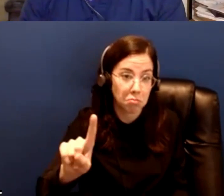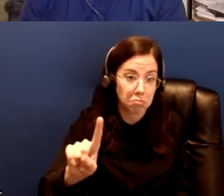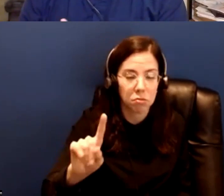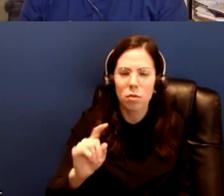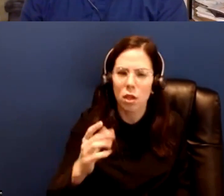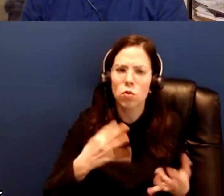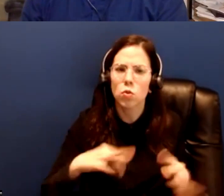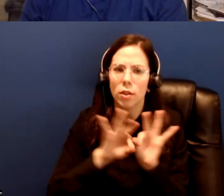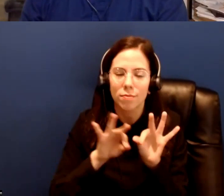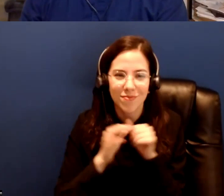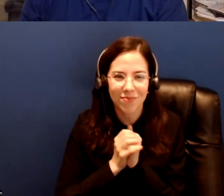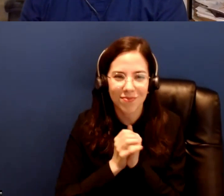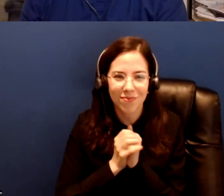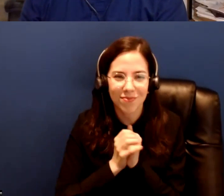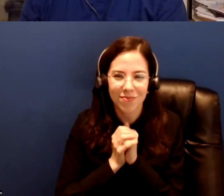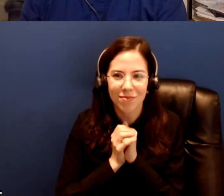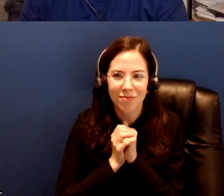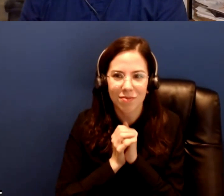to do. Um,